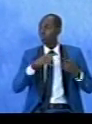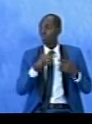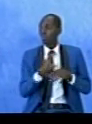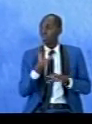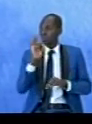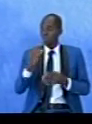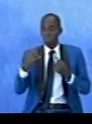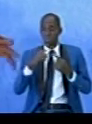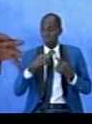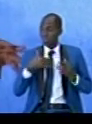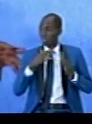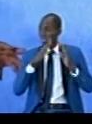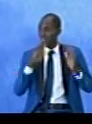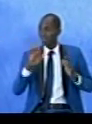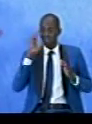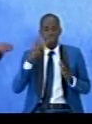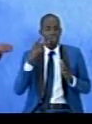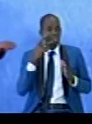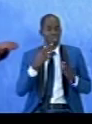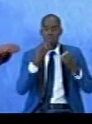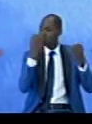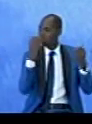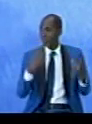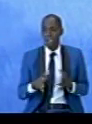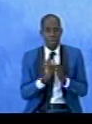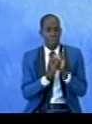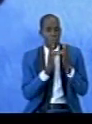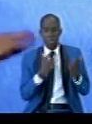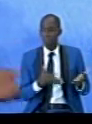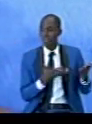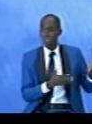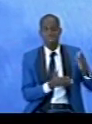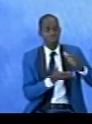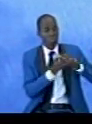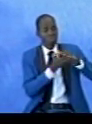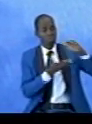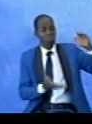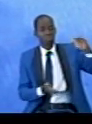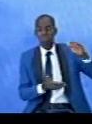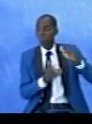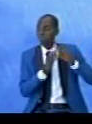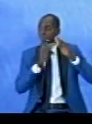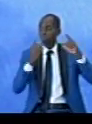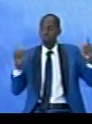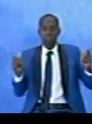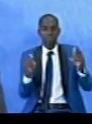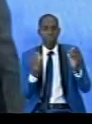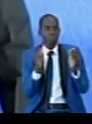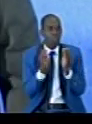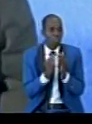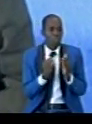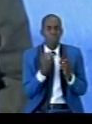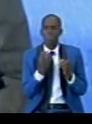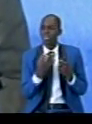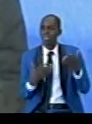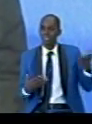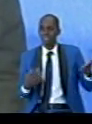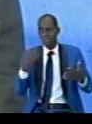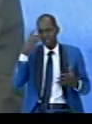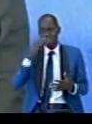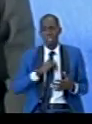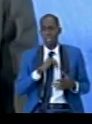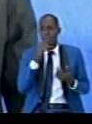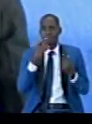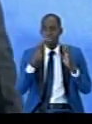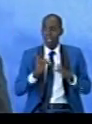big Bible, the pulpit Bible, and the small Bible, and even Bible on my phone. Am I a pagan? I'm telling you that this is what we